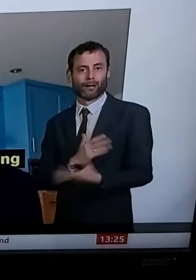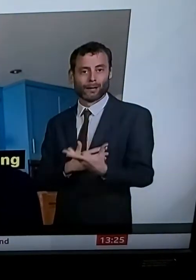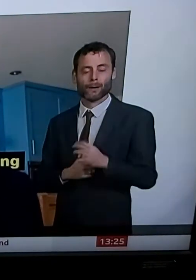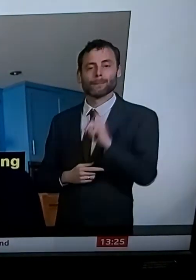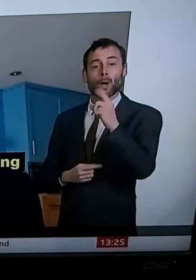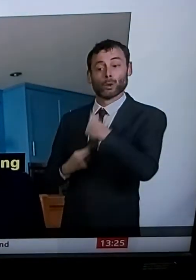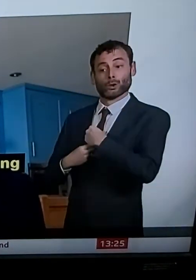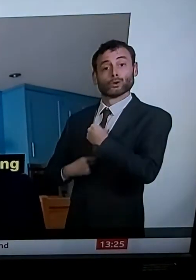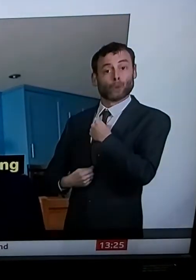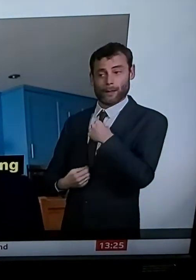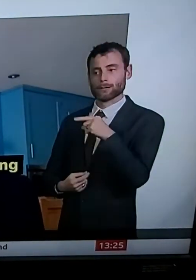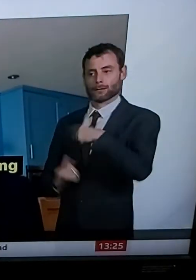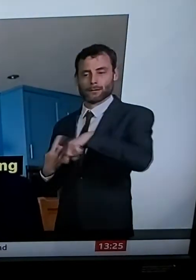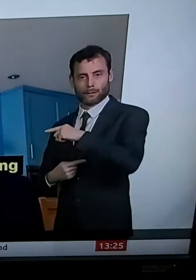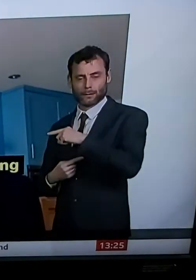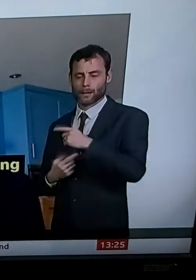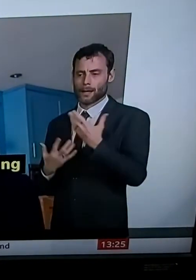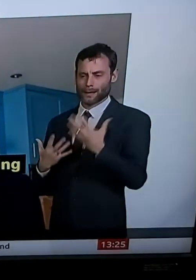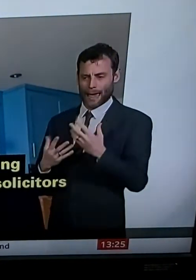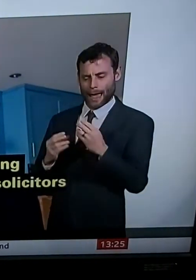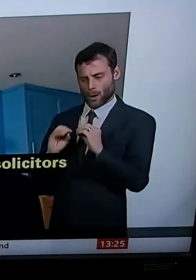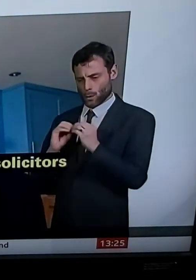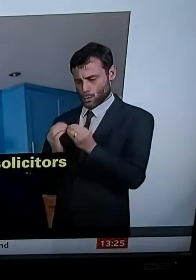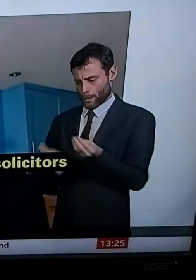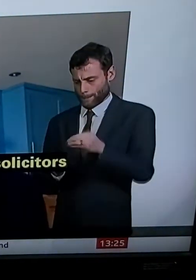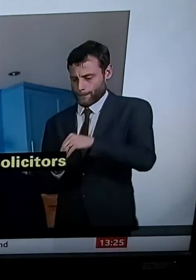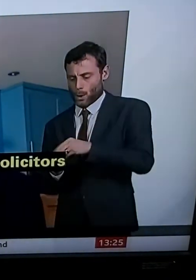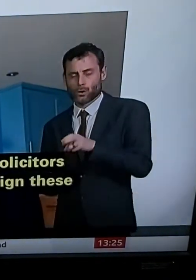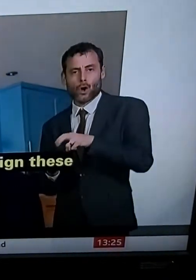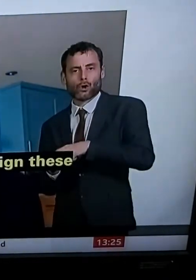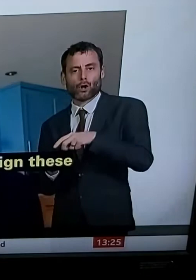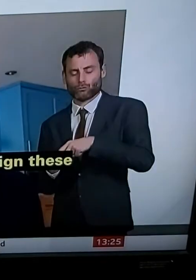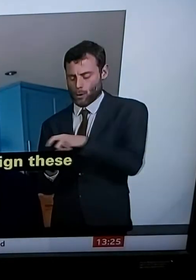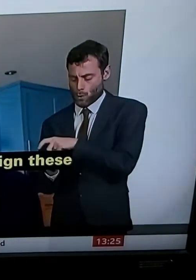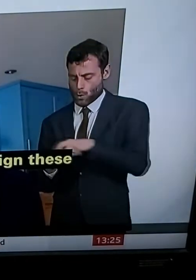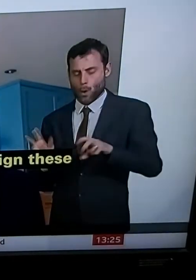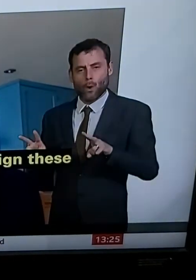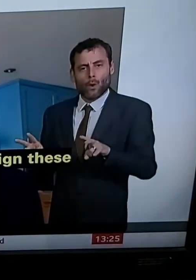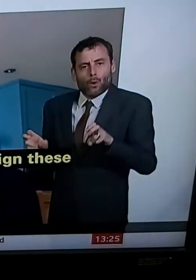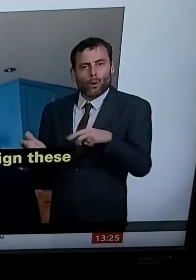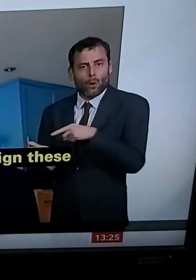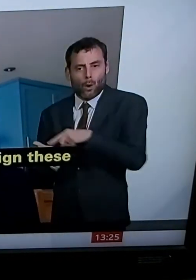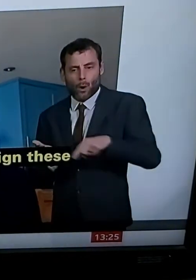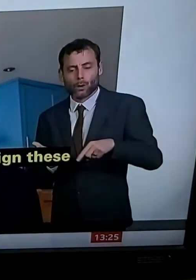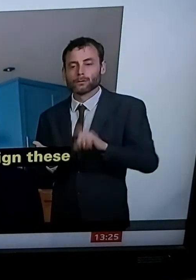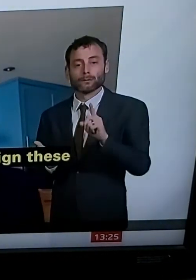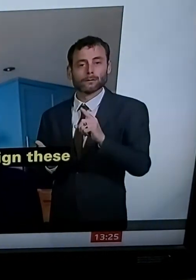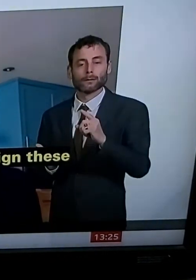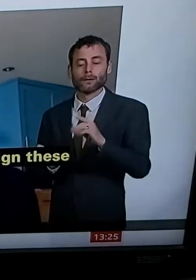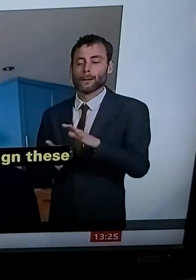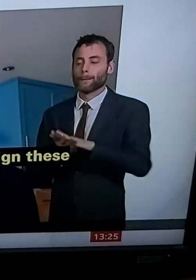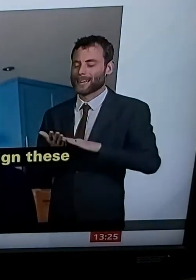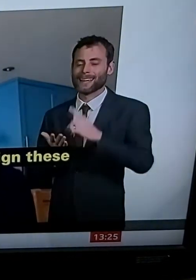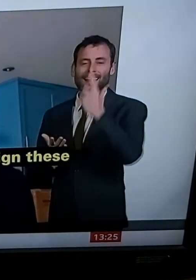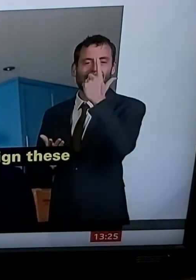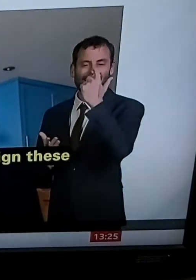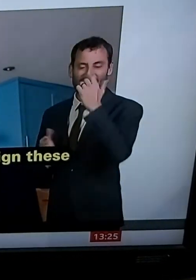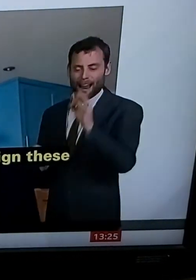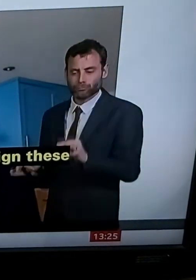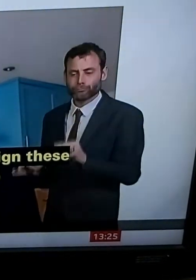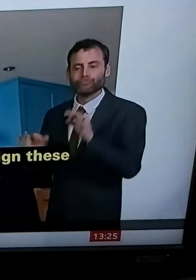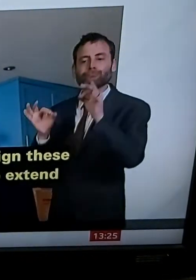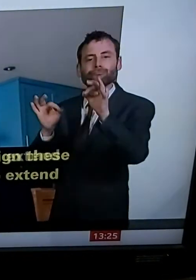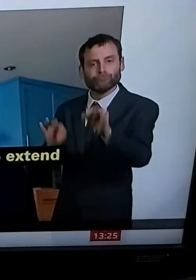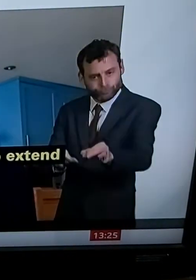together to design these new clauses which will go into contracts to extend completion until after restrictions are lifted.